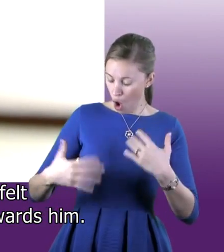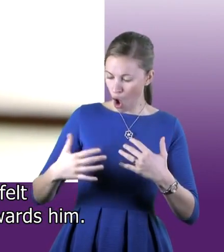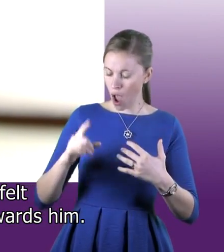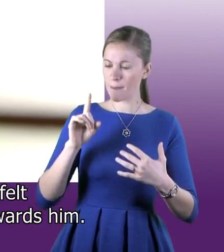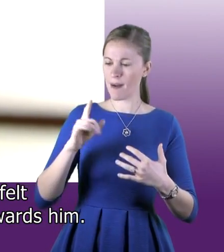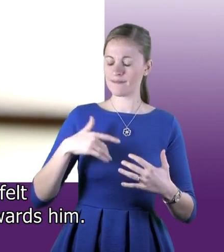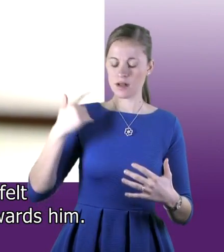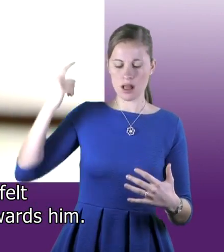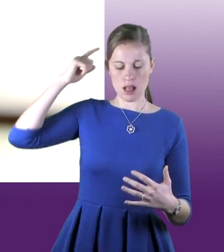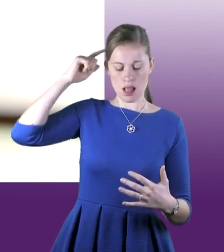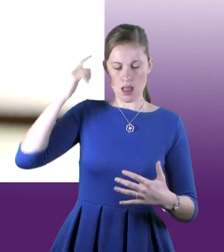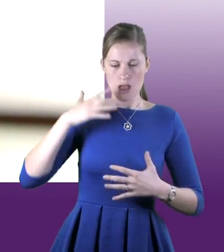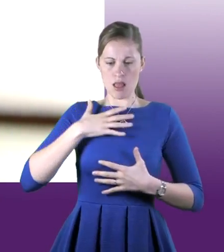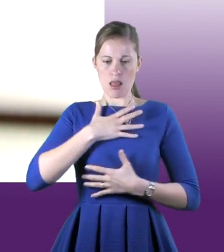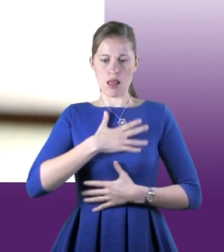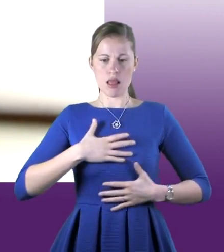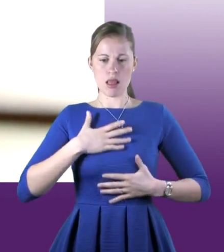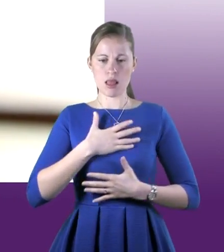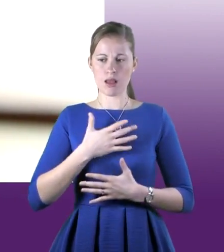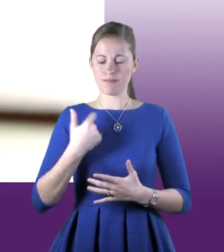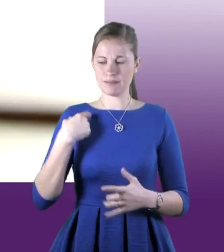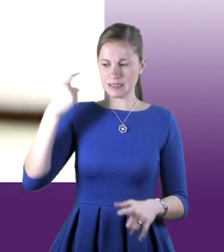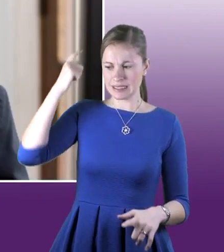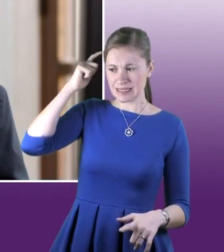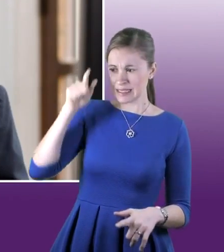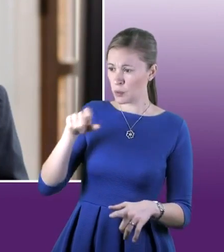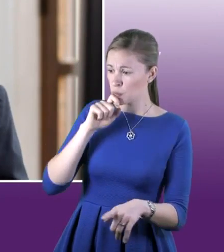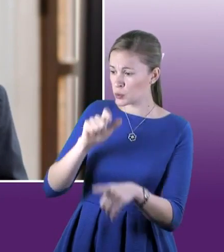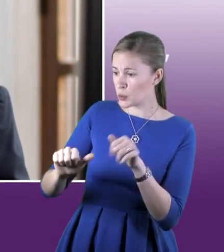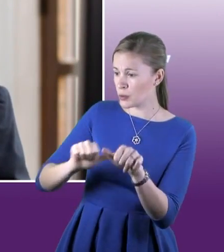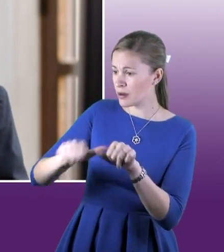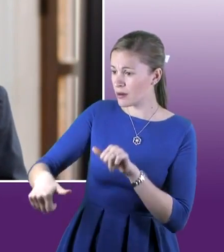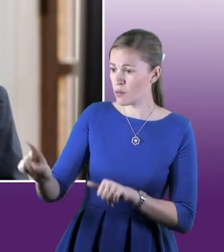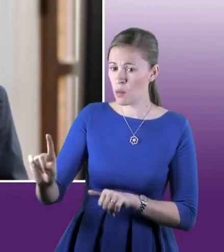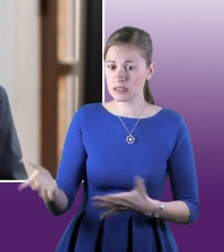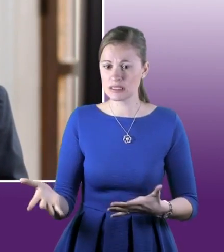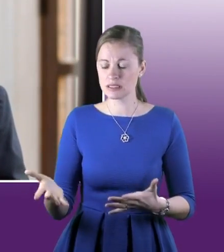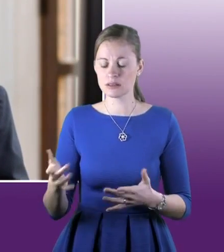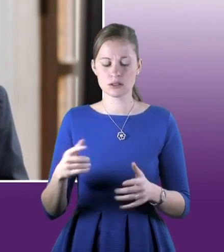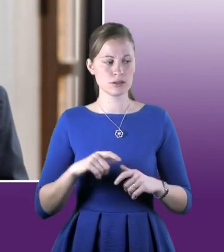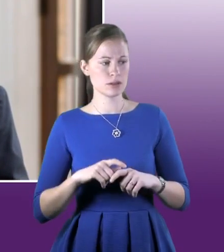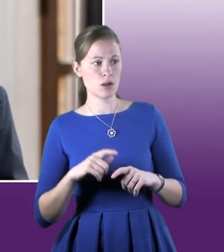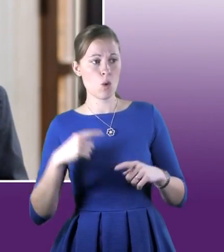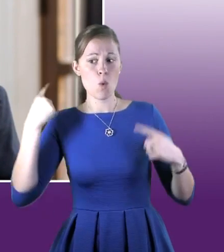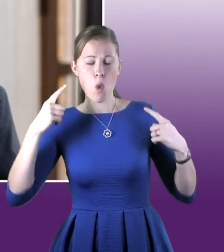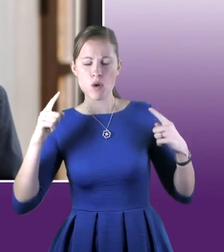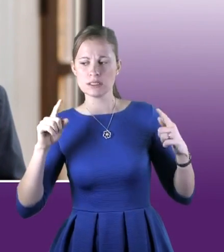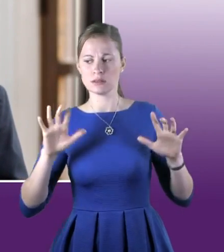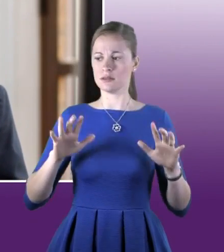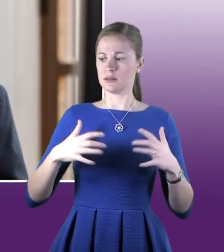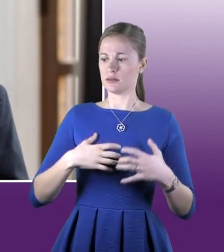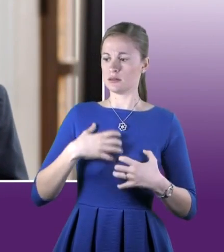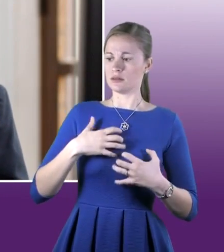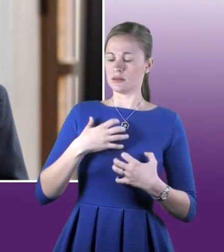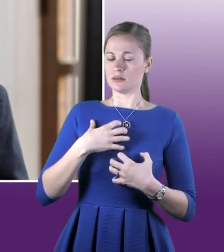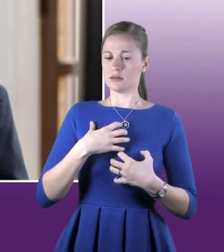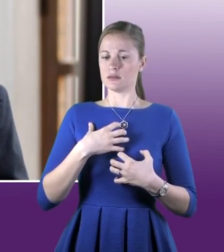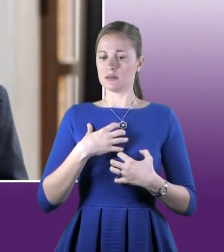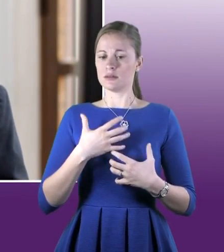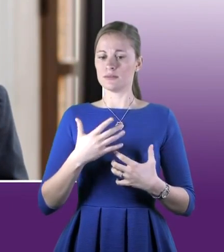aggression towards him. What will they do next? You react to every noise on the street.